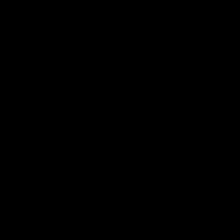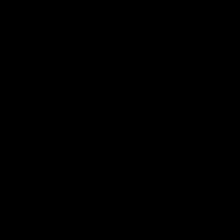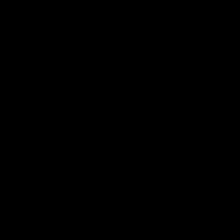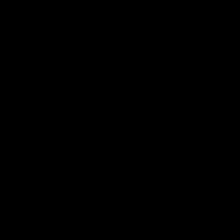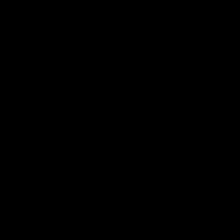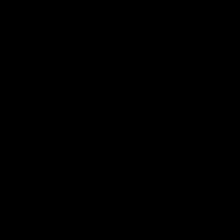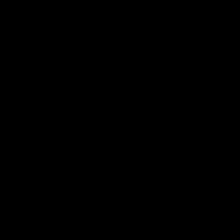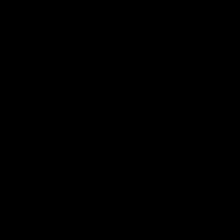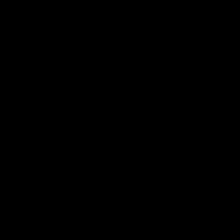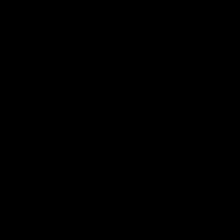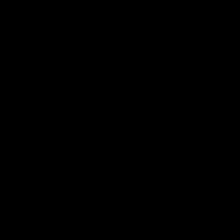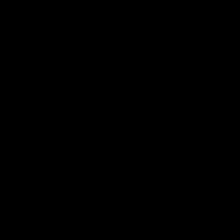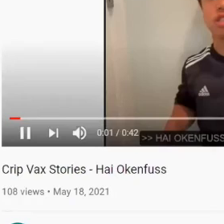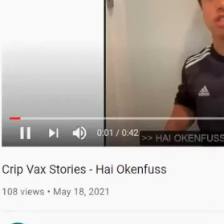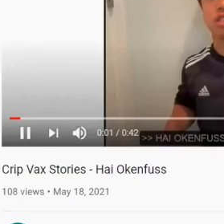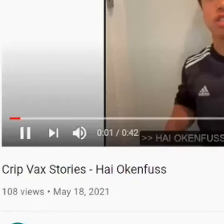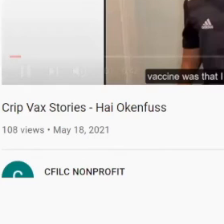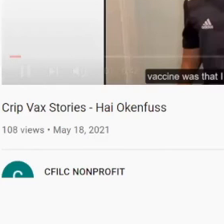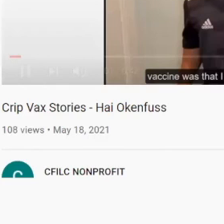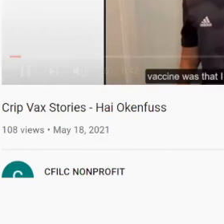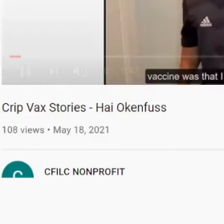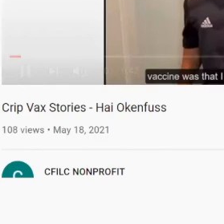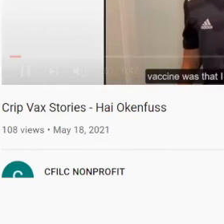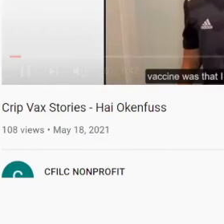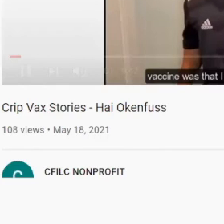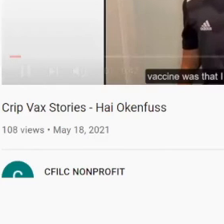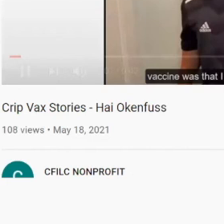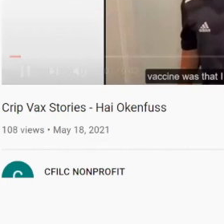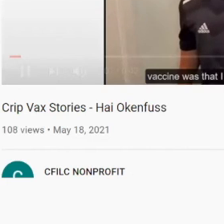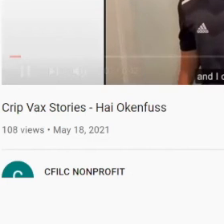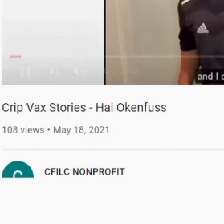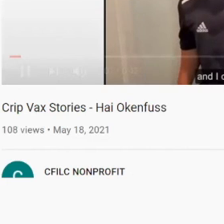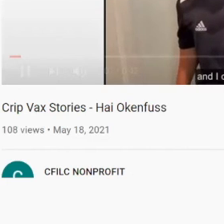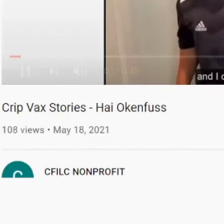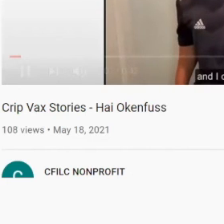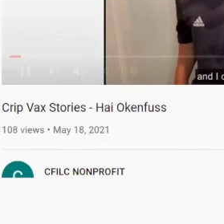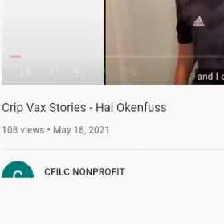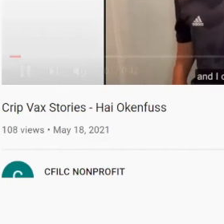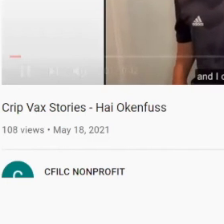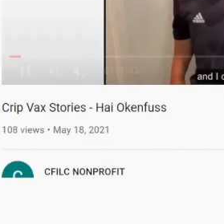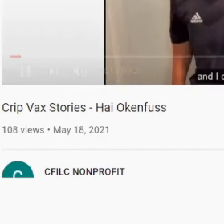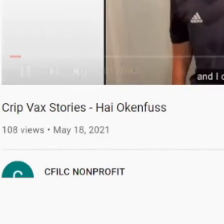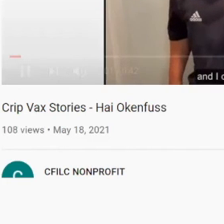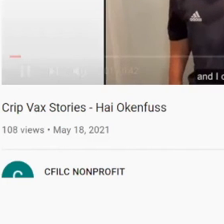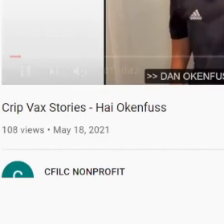What made me get the vaccine was that I could see more friends and I could travel.